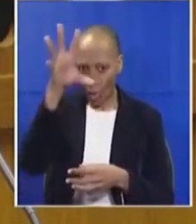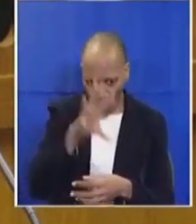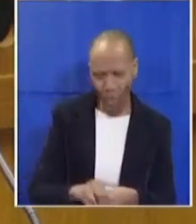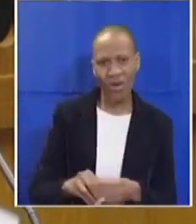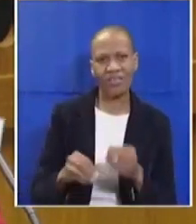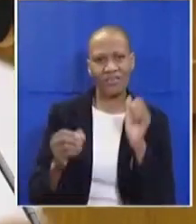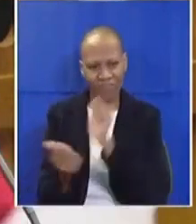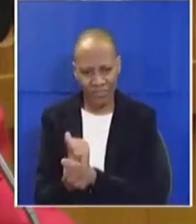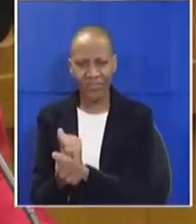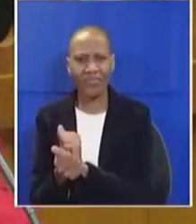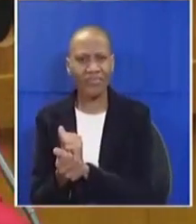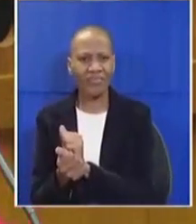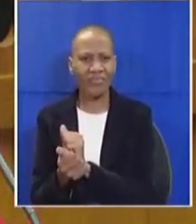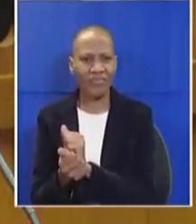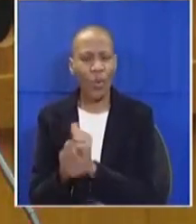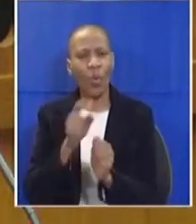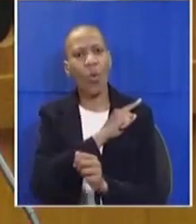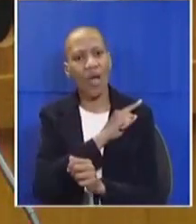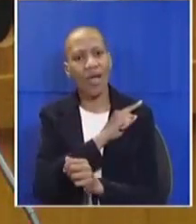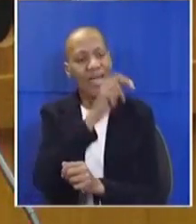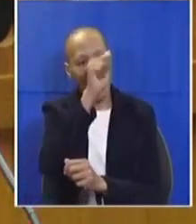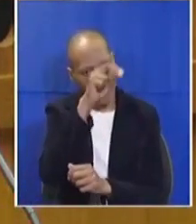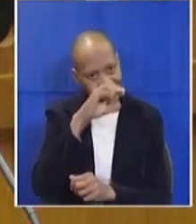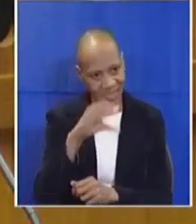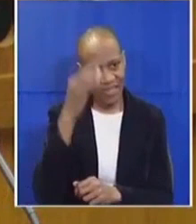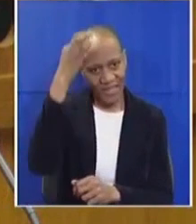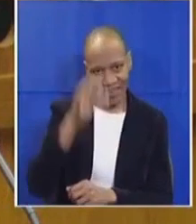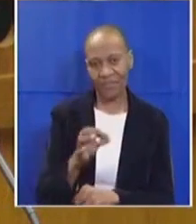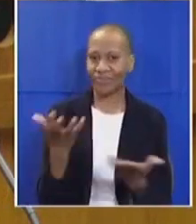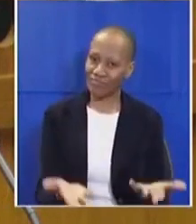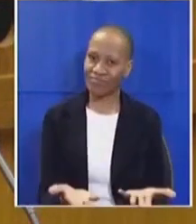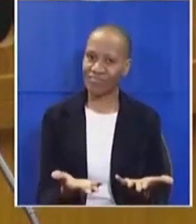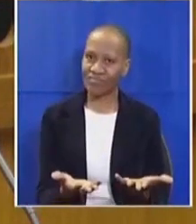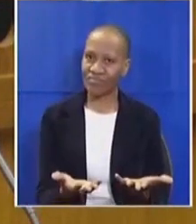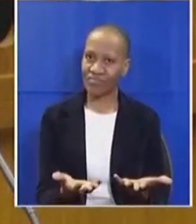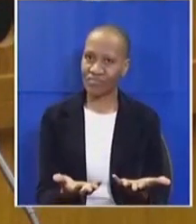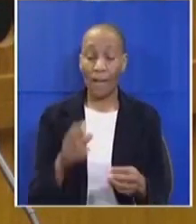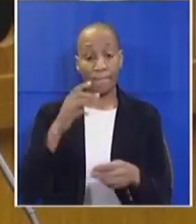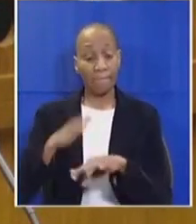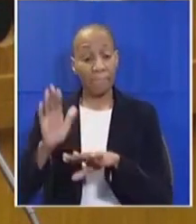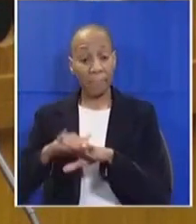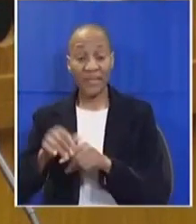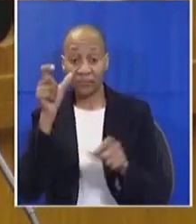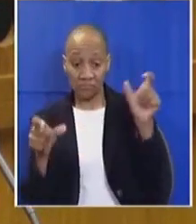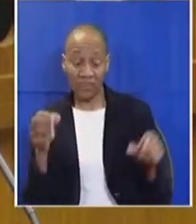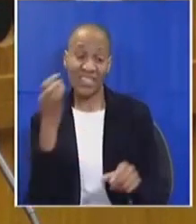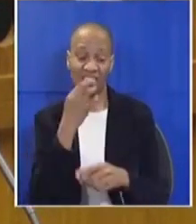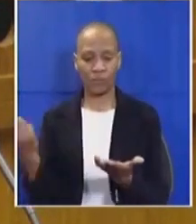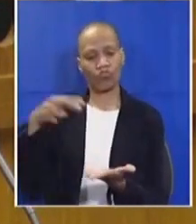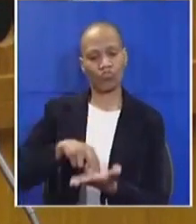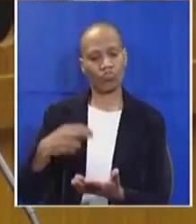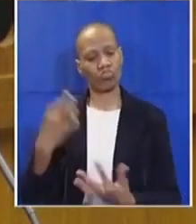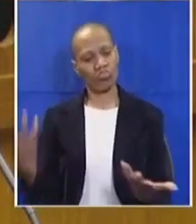trial, sent there by the ANC government. Many hypocrites will take platform and tell us